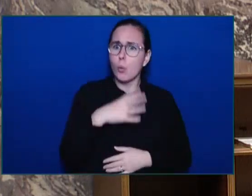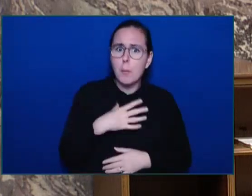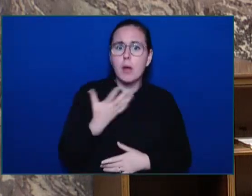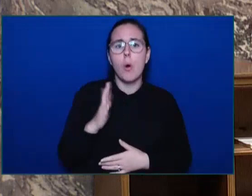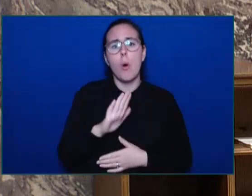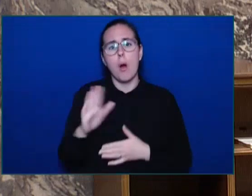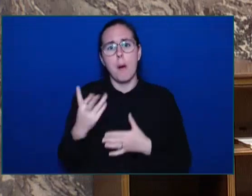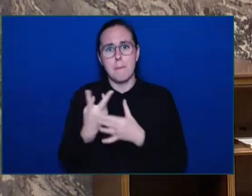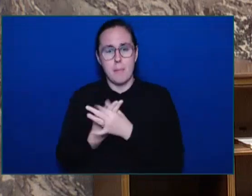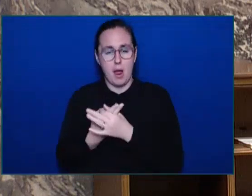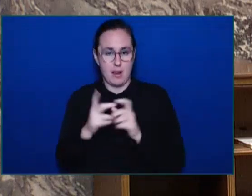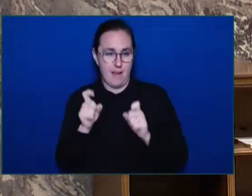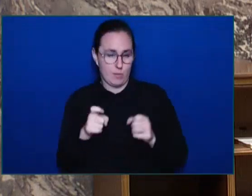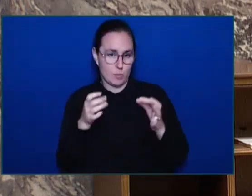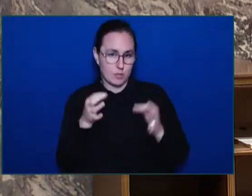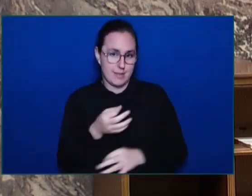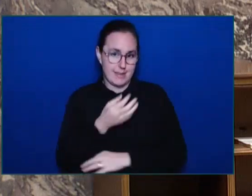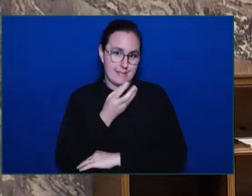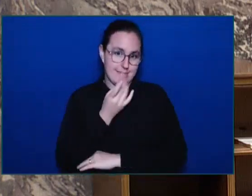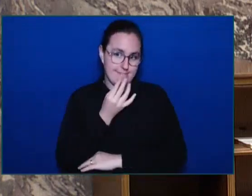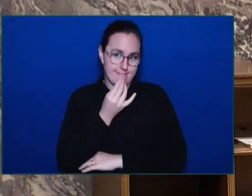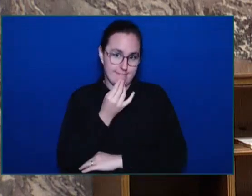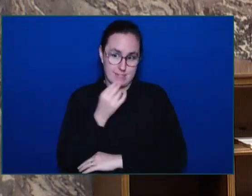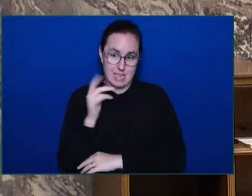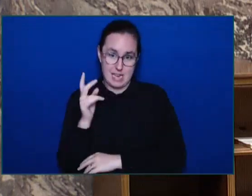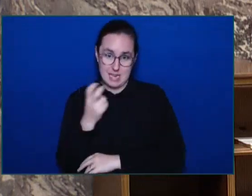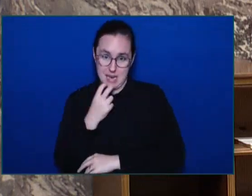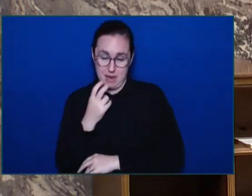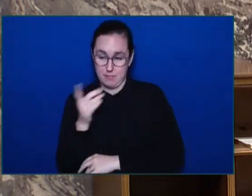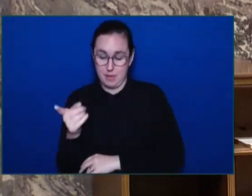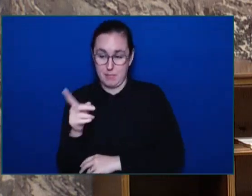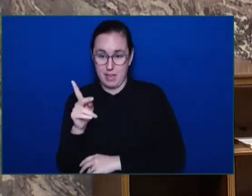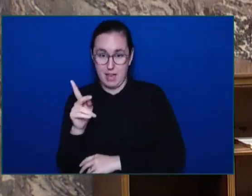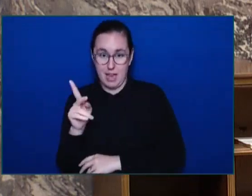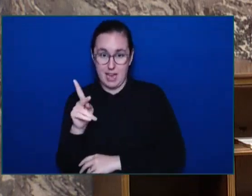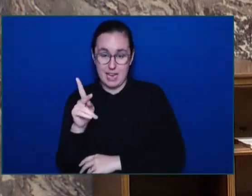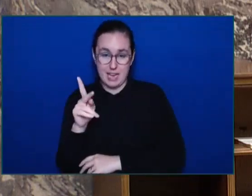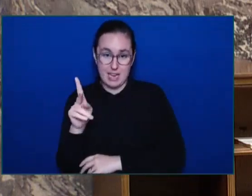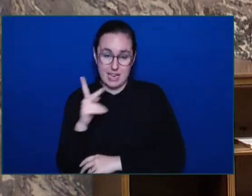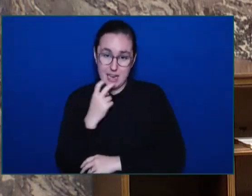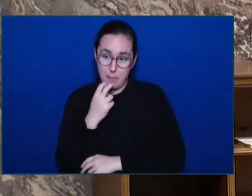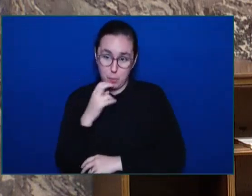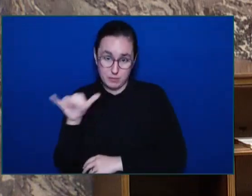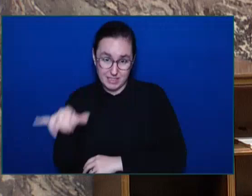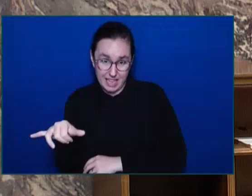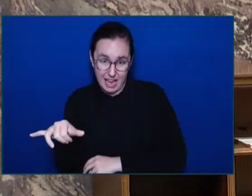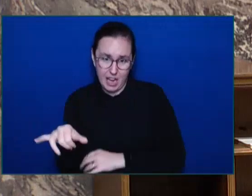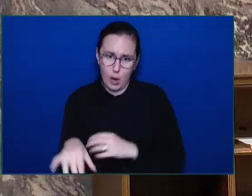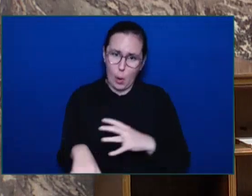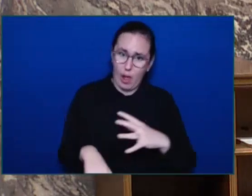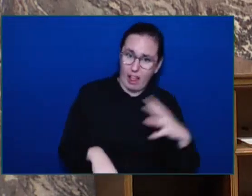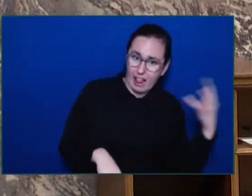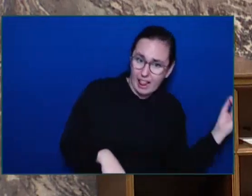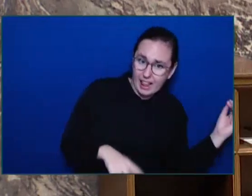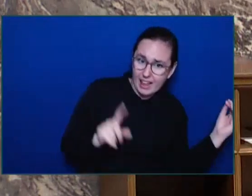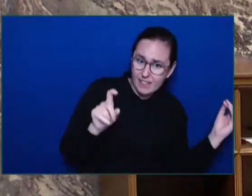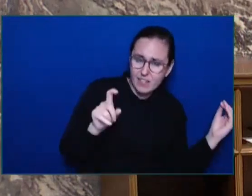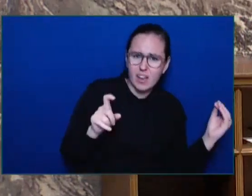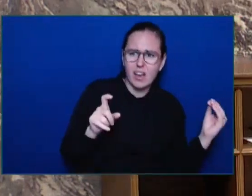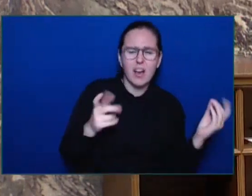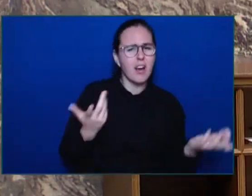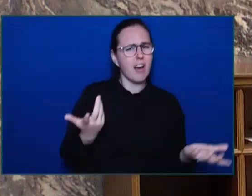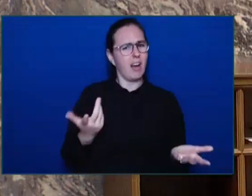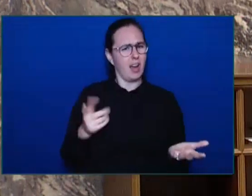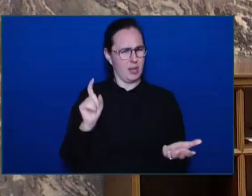of Kamloops, leaving their jobs, in order to access basic care that should be available in Kamloops. Mr. Speaker, we raised this question 3 months